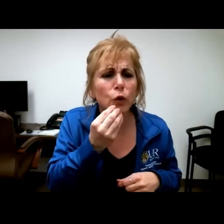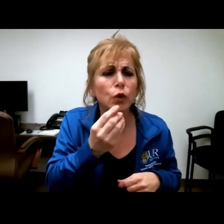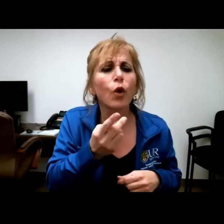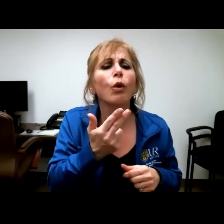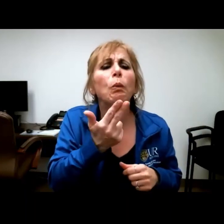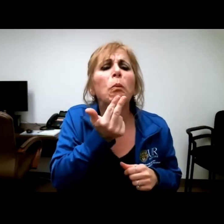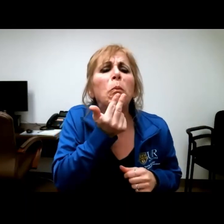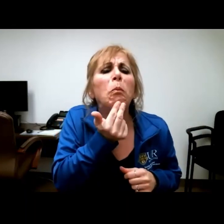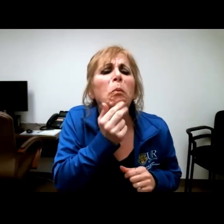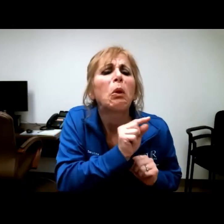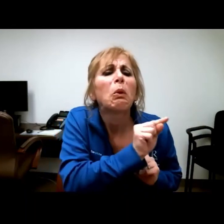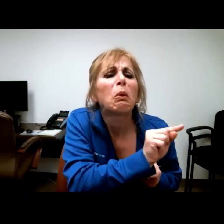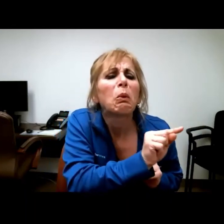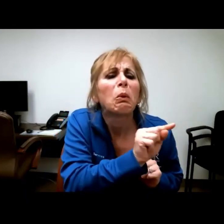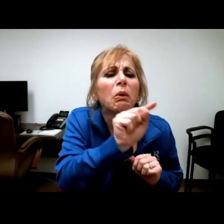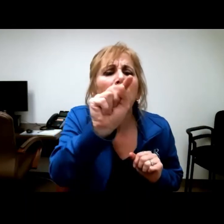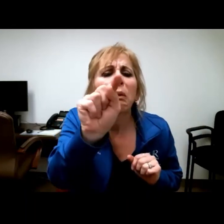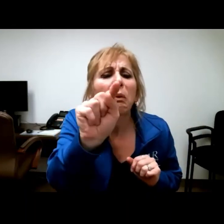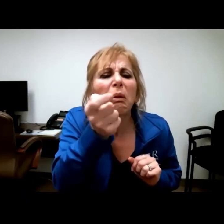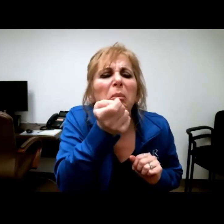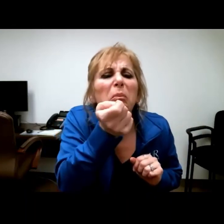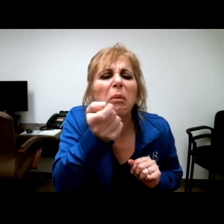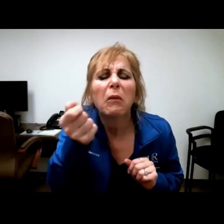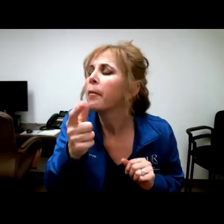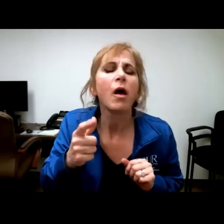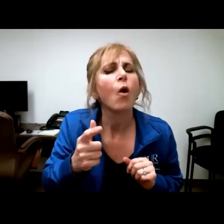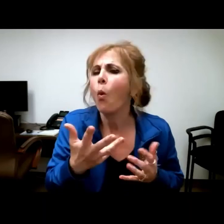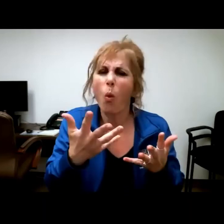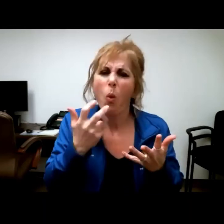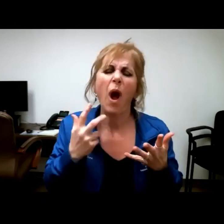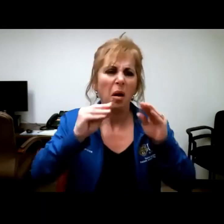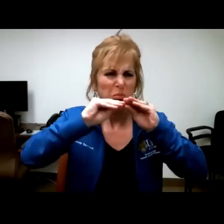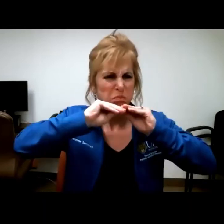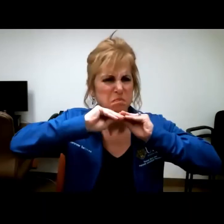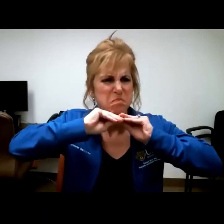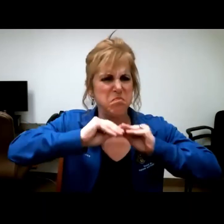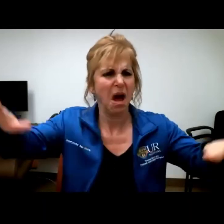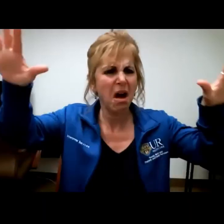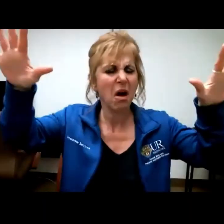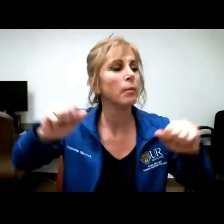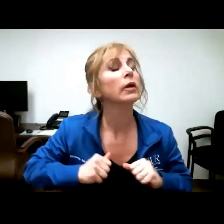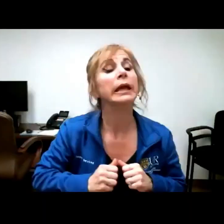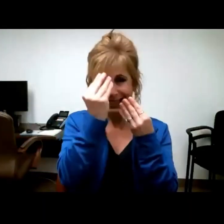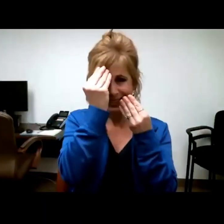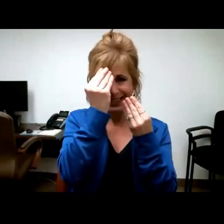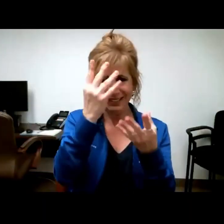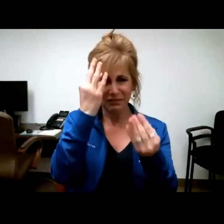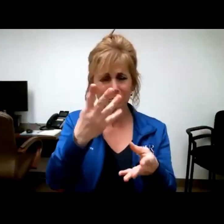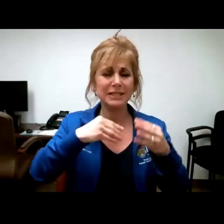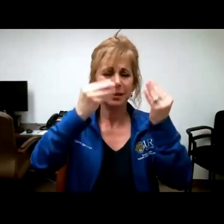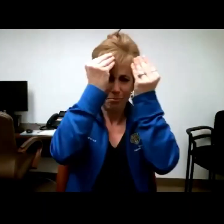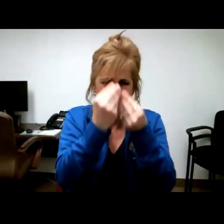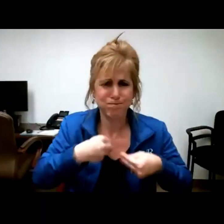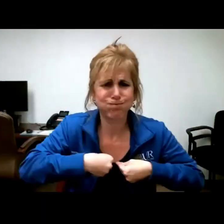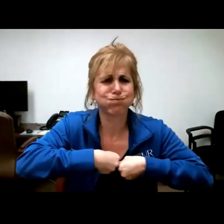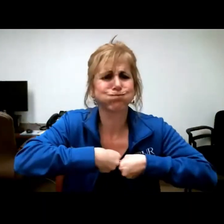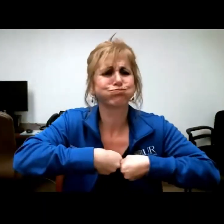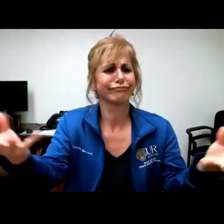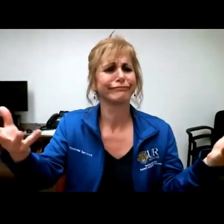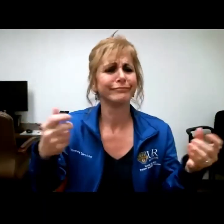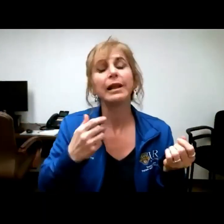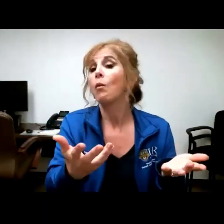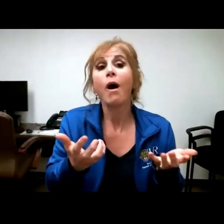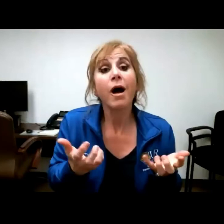systems and buildings everywhere. We need health information everywhere. And to that end,